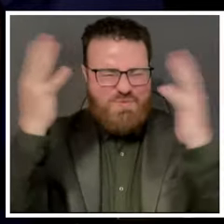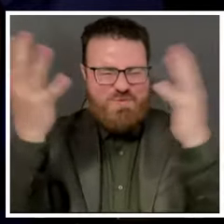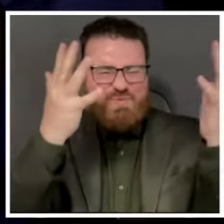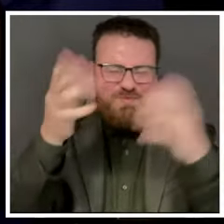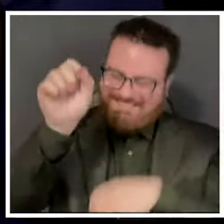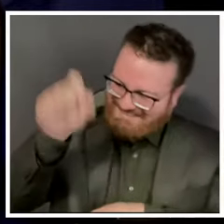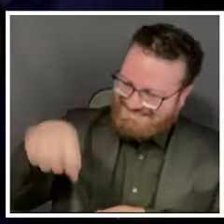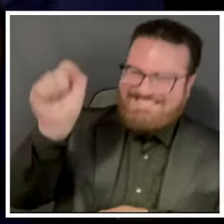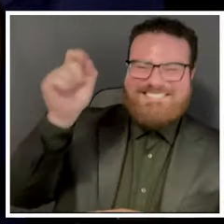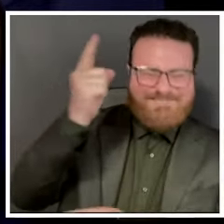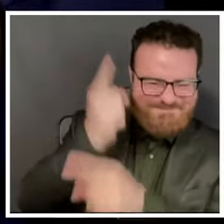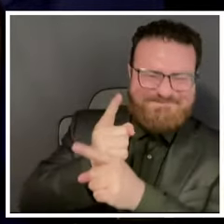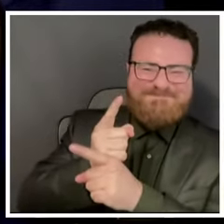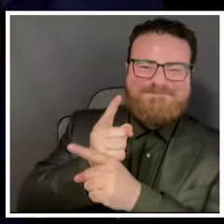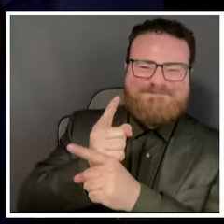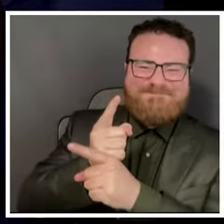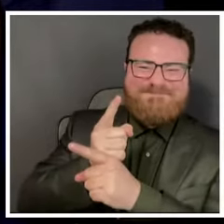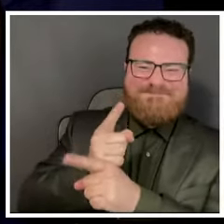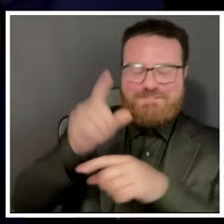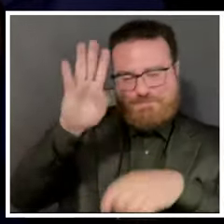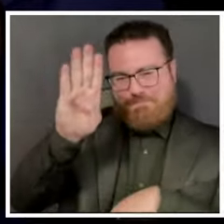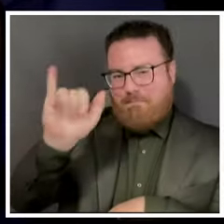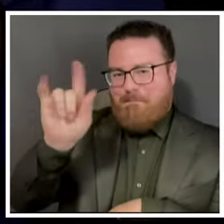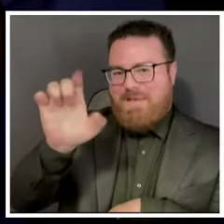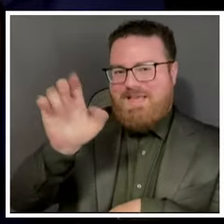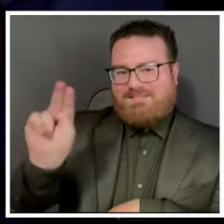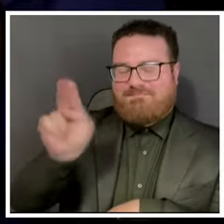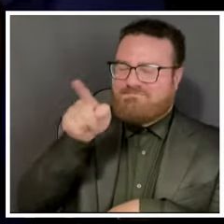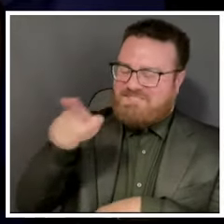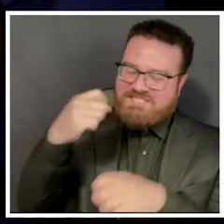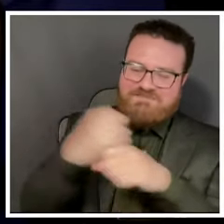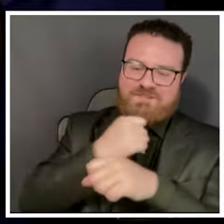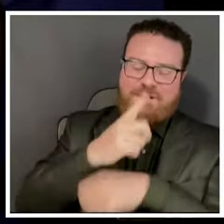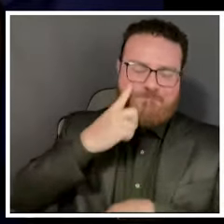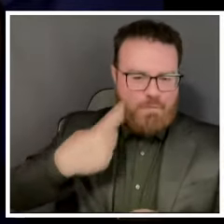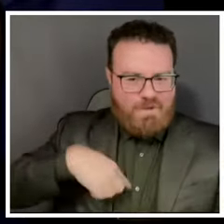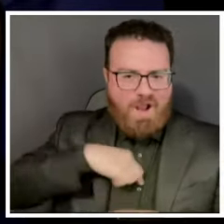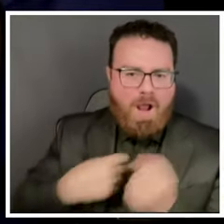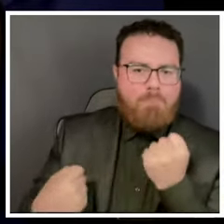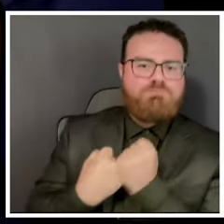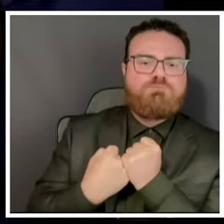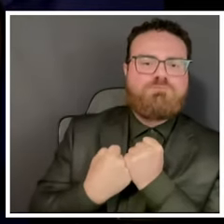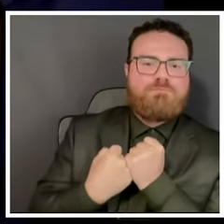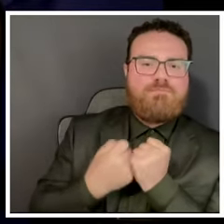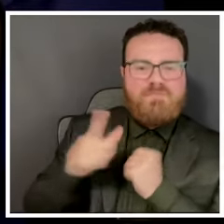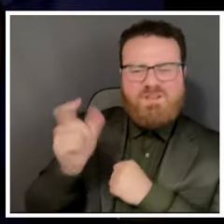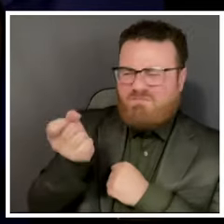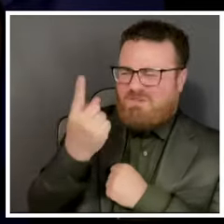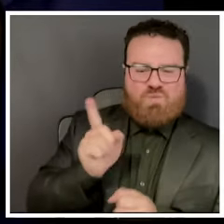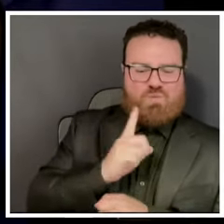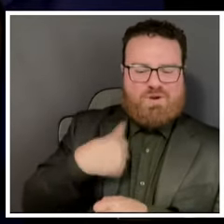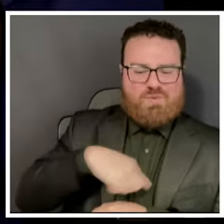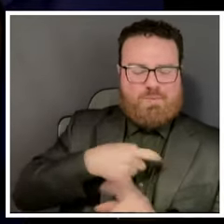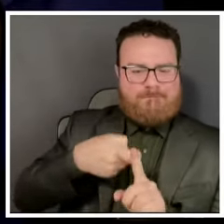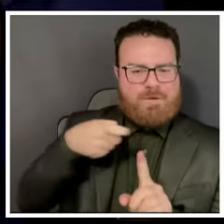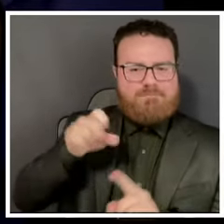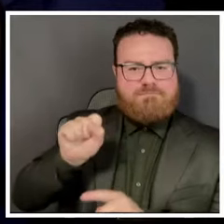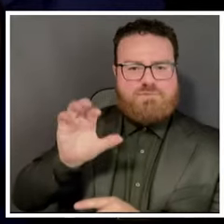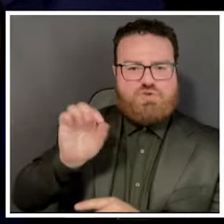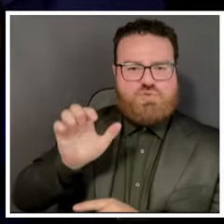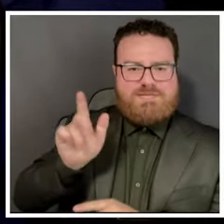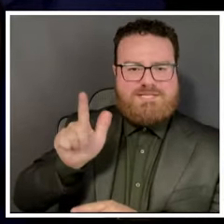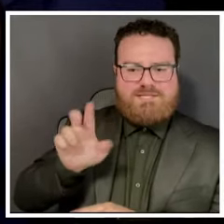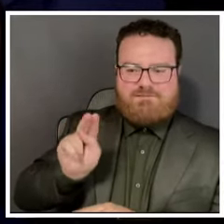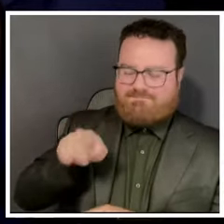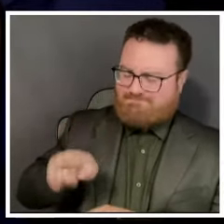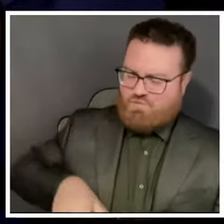He is fighting for us and knows what it's like to grow up where we are.